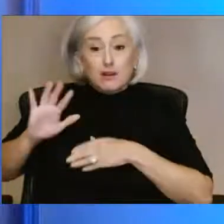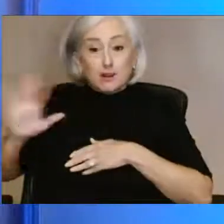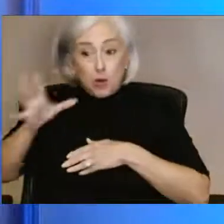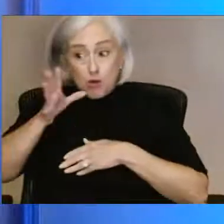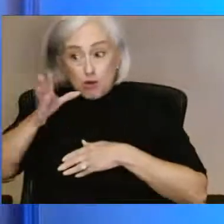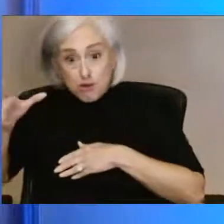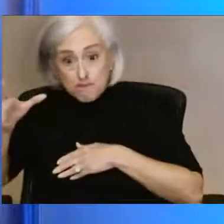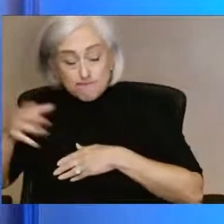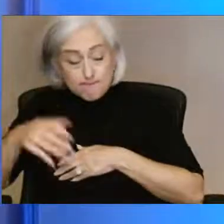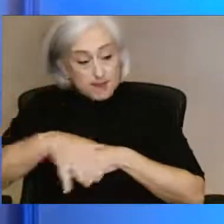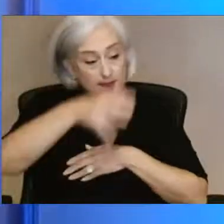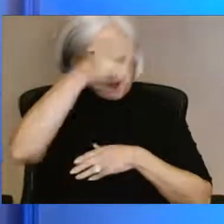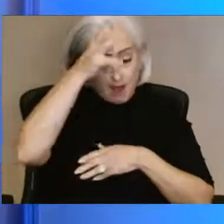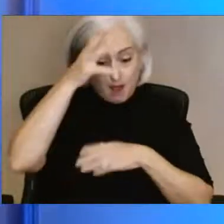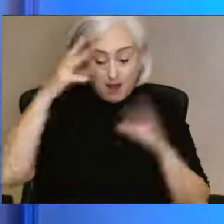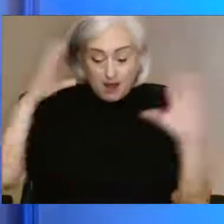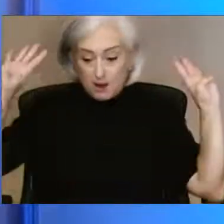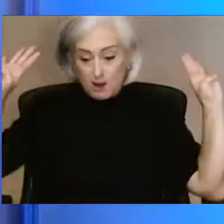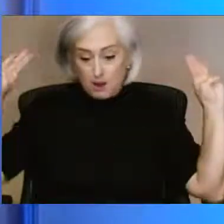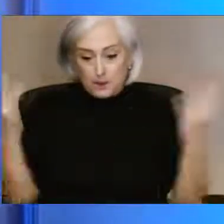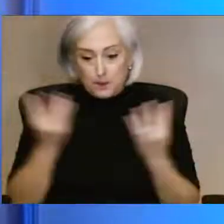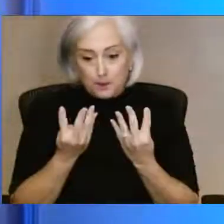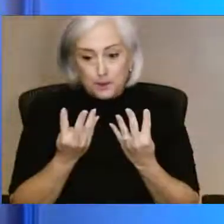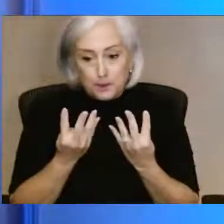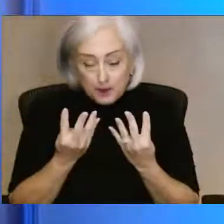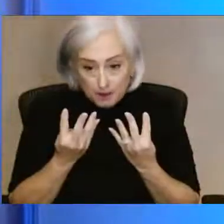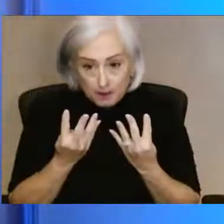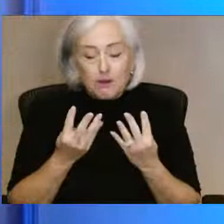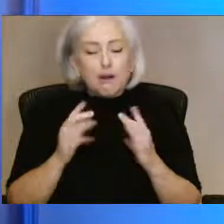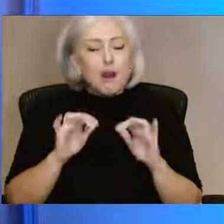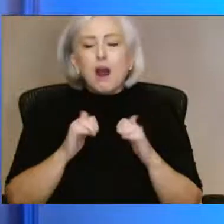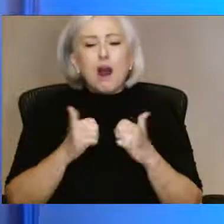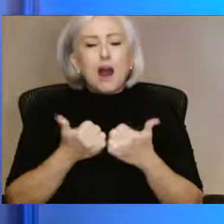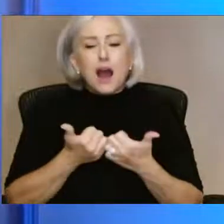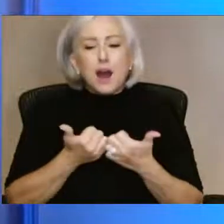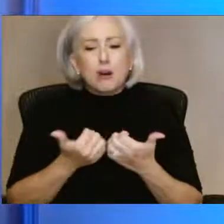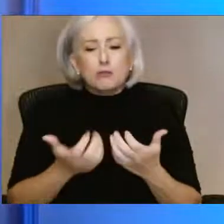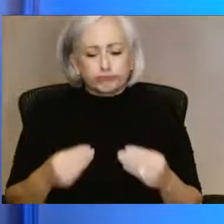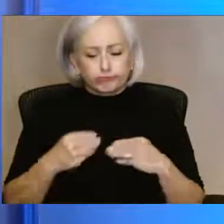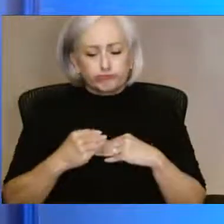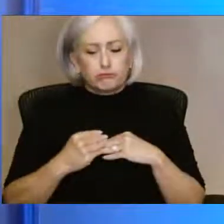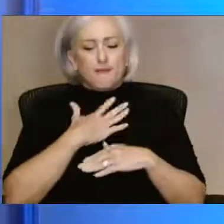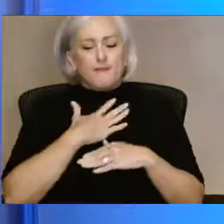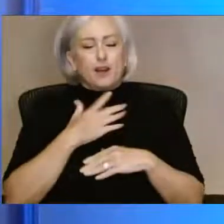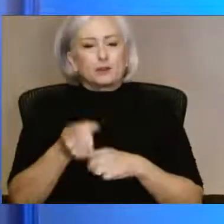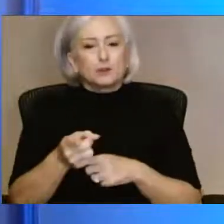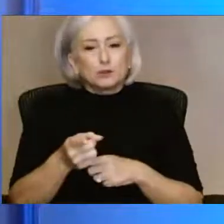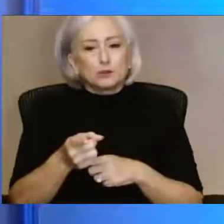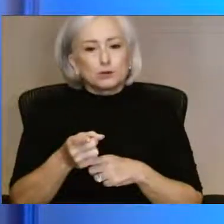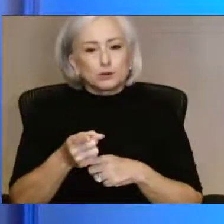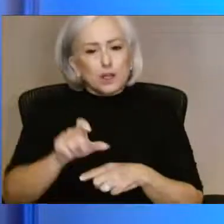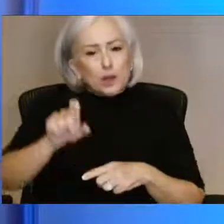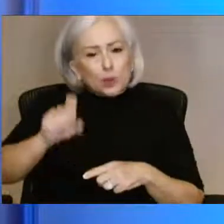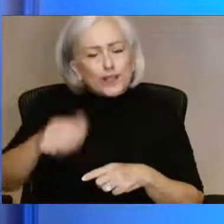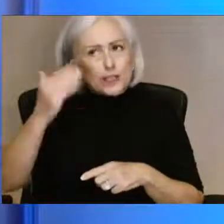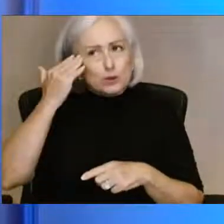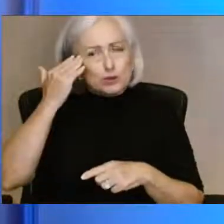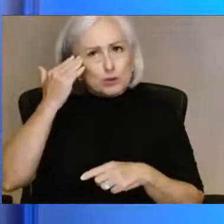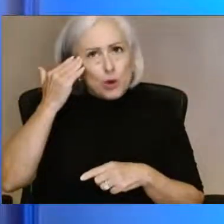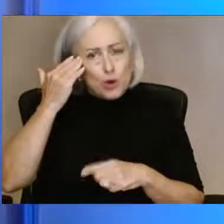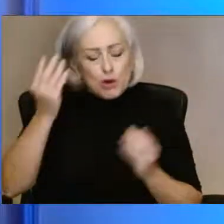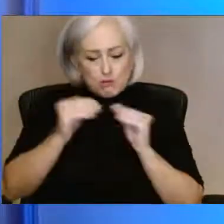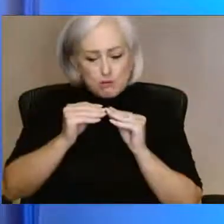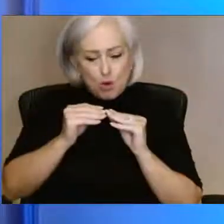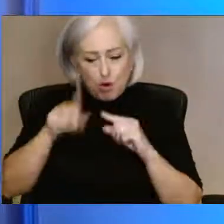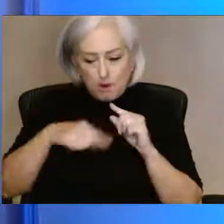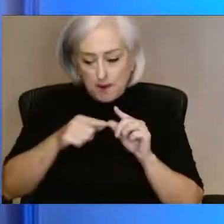to understand just their basic biology more so that maybe 20 years from now we can think about how we might use them, whether that's